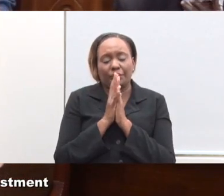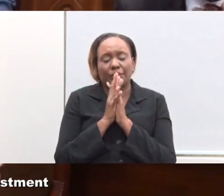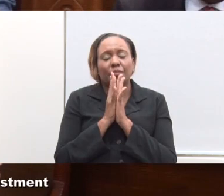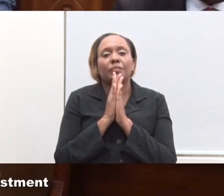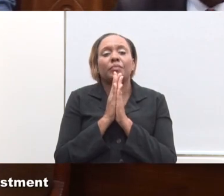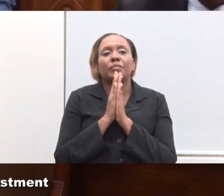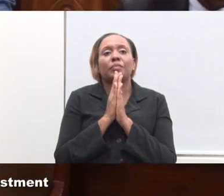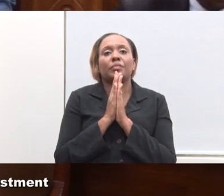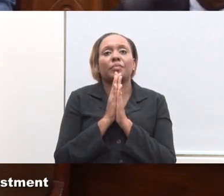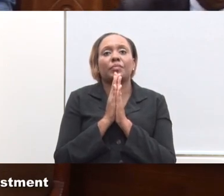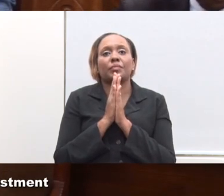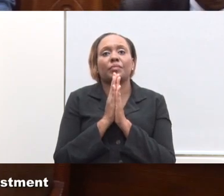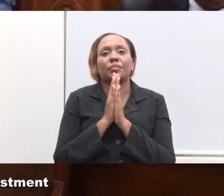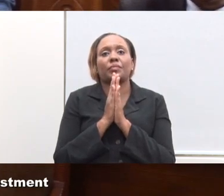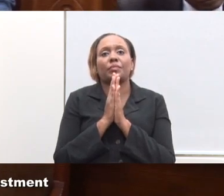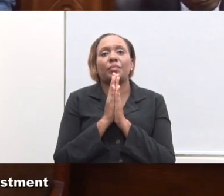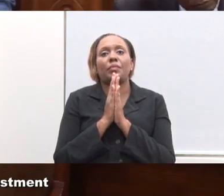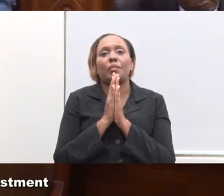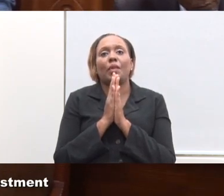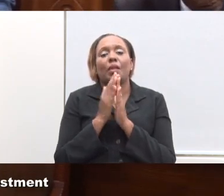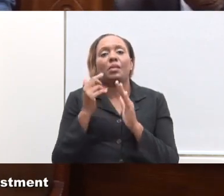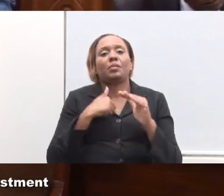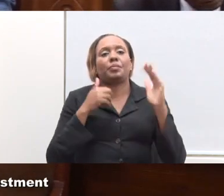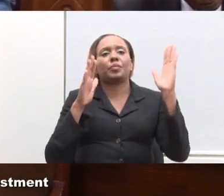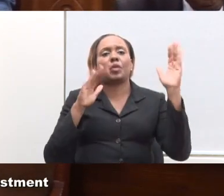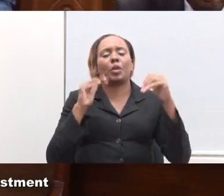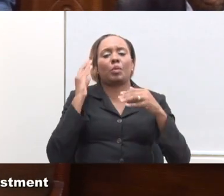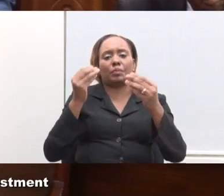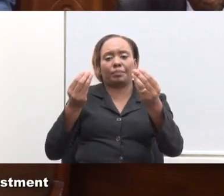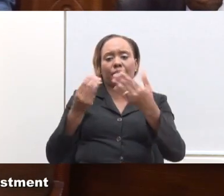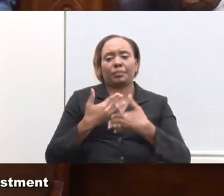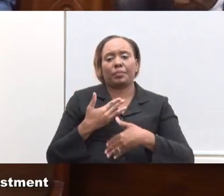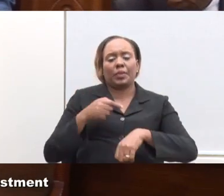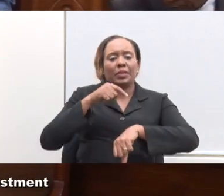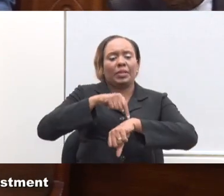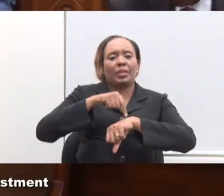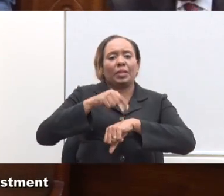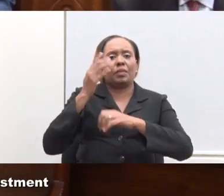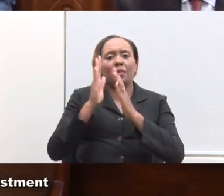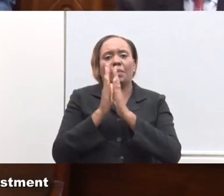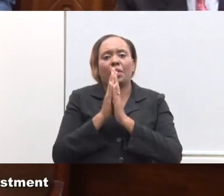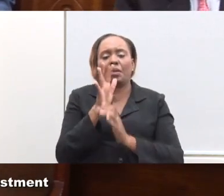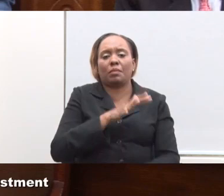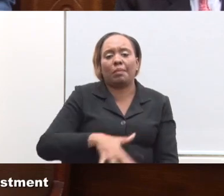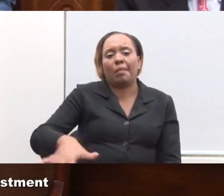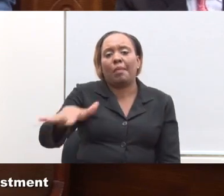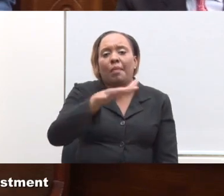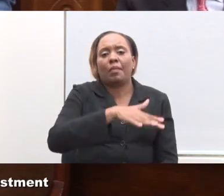nation will be given what time that prayer will be, across every home, across every household,